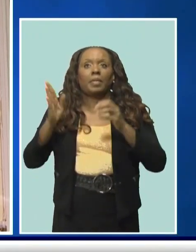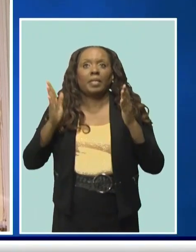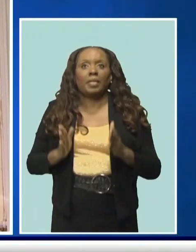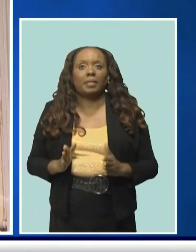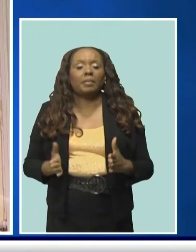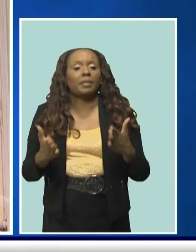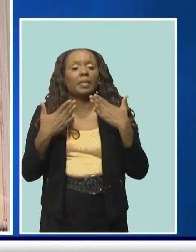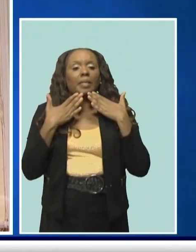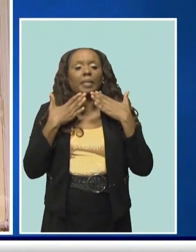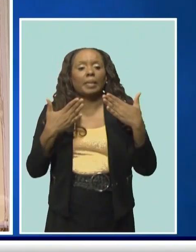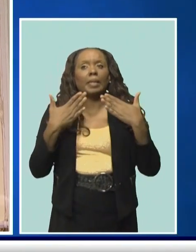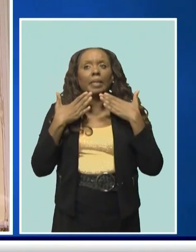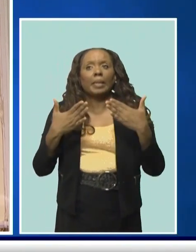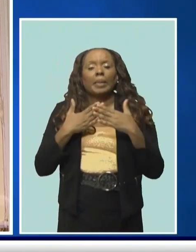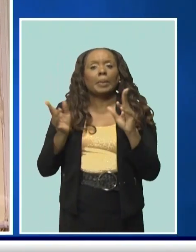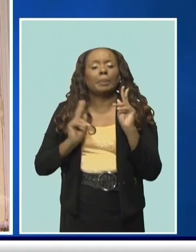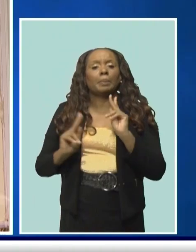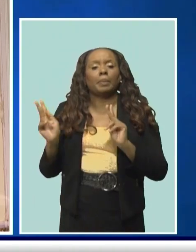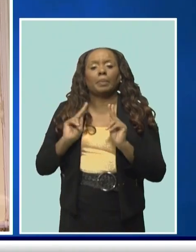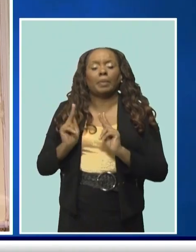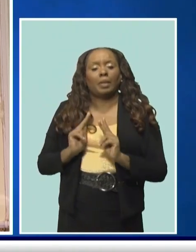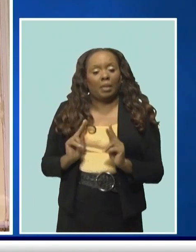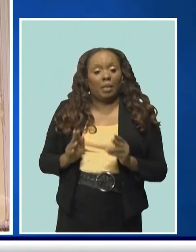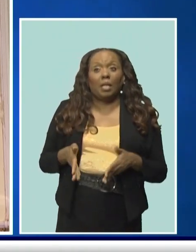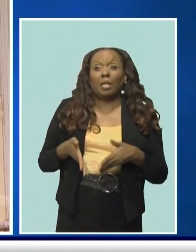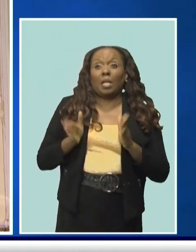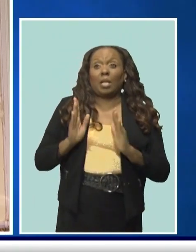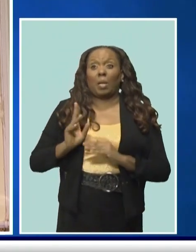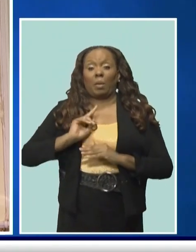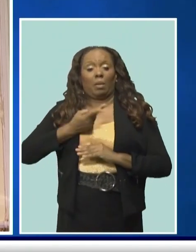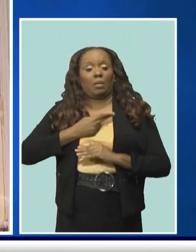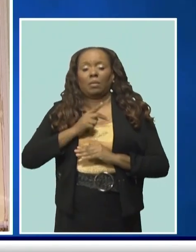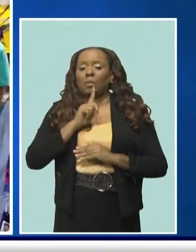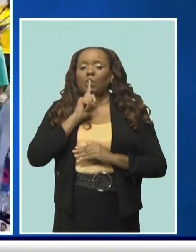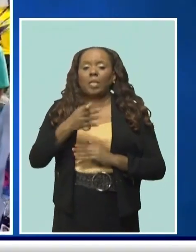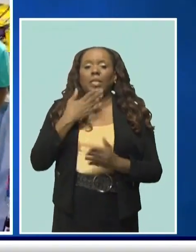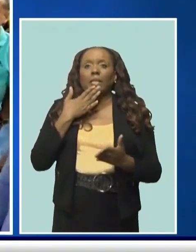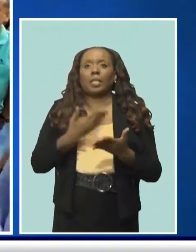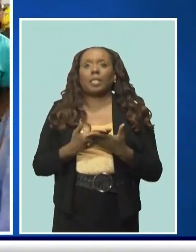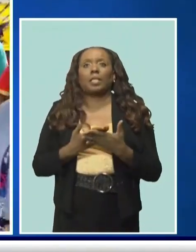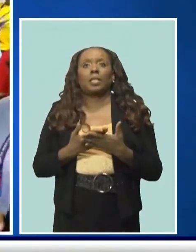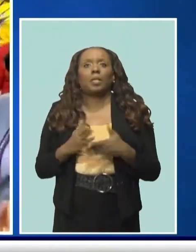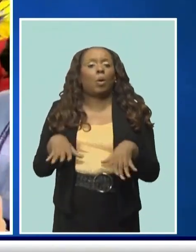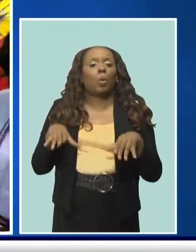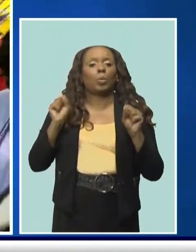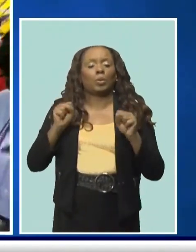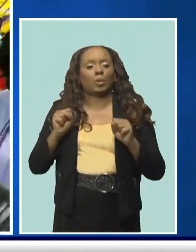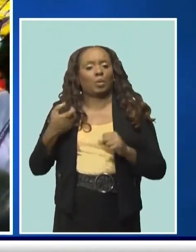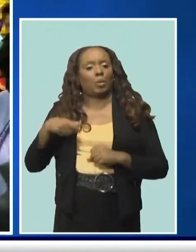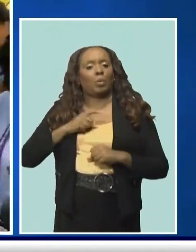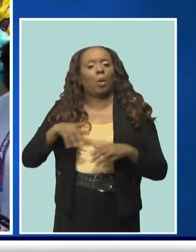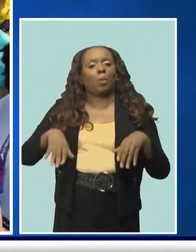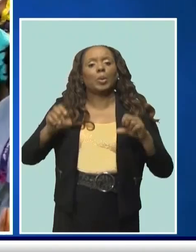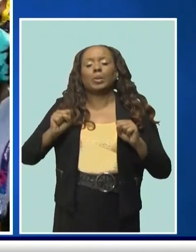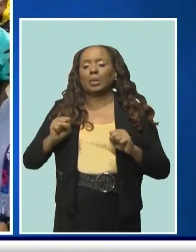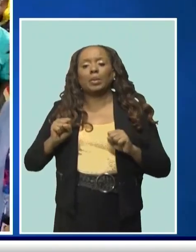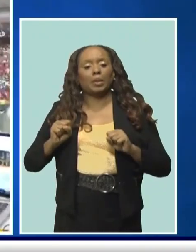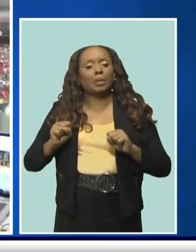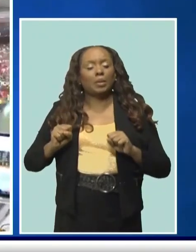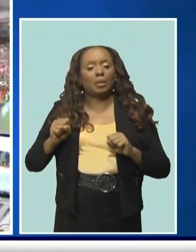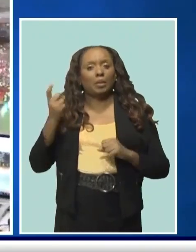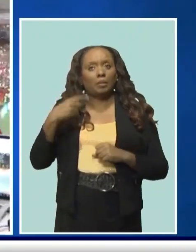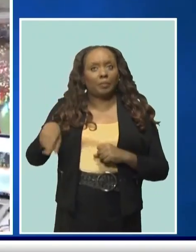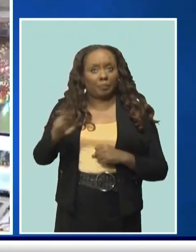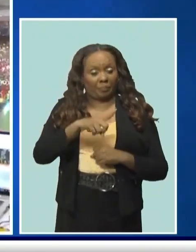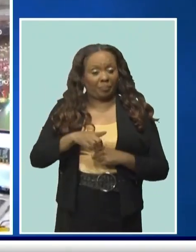front line of allowing us to be a good host for this event. I want to thank all